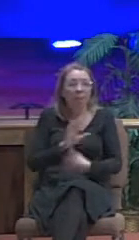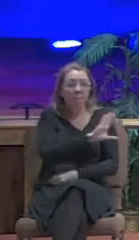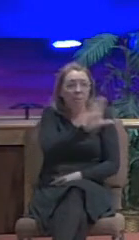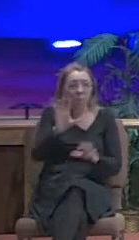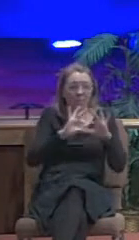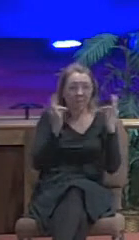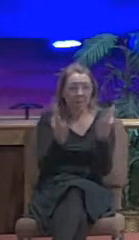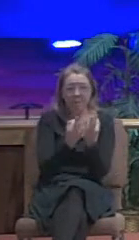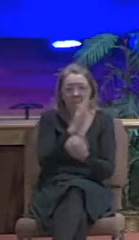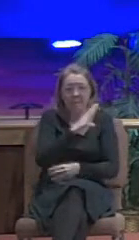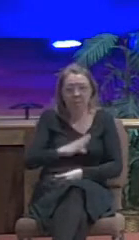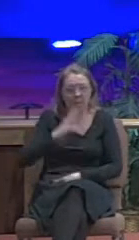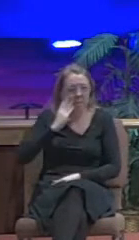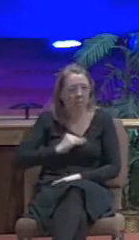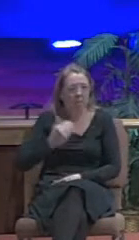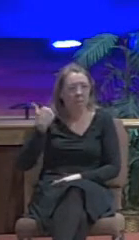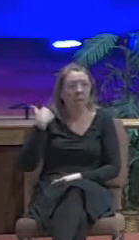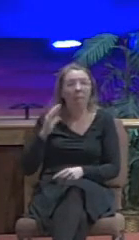complain about what's for dinner.